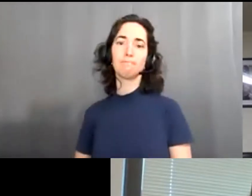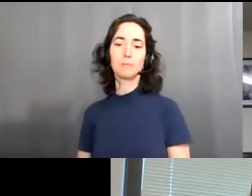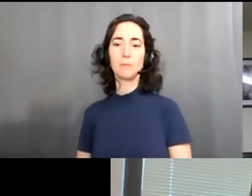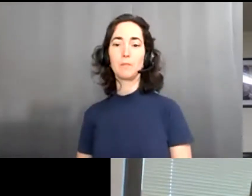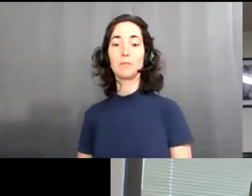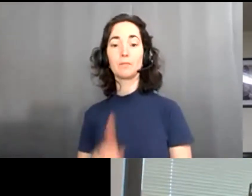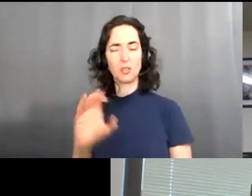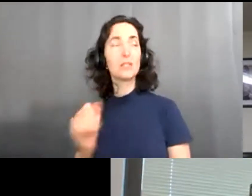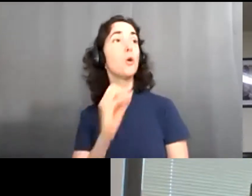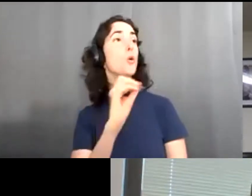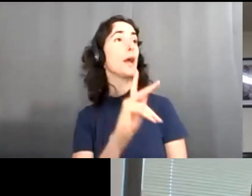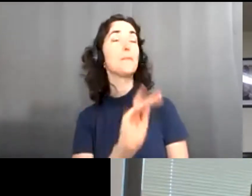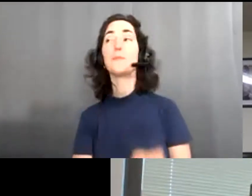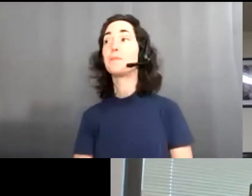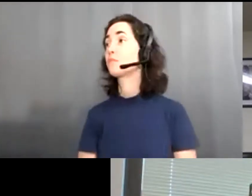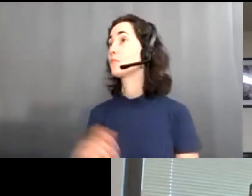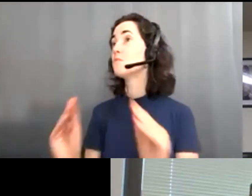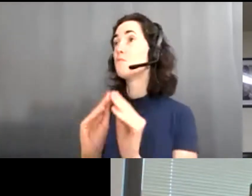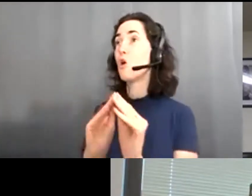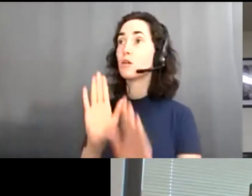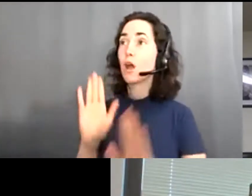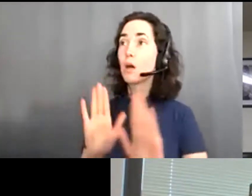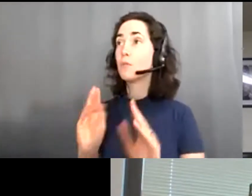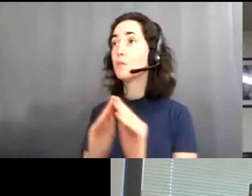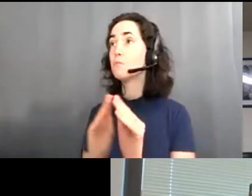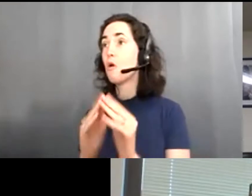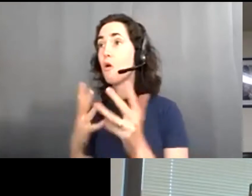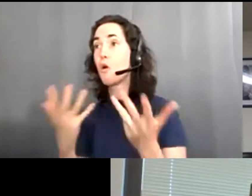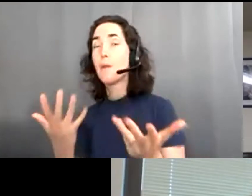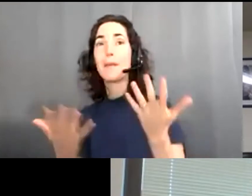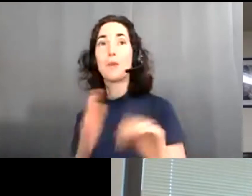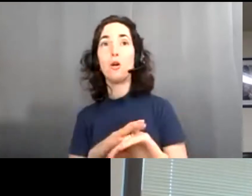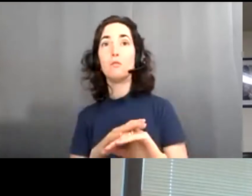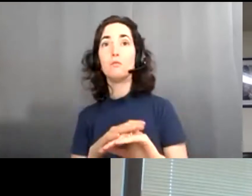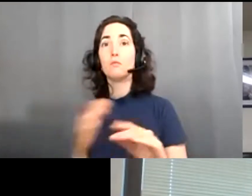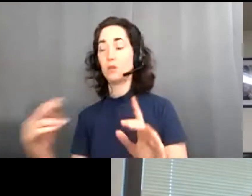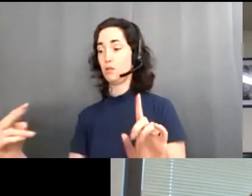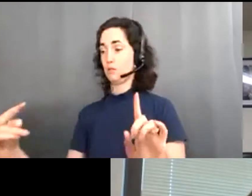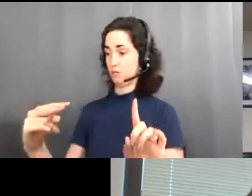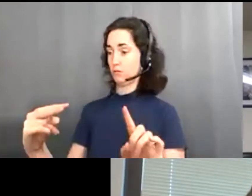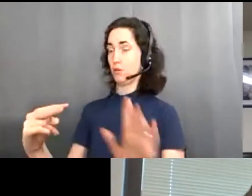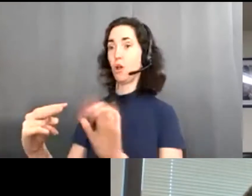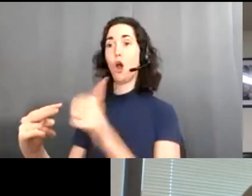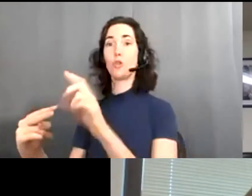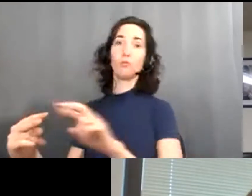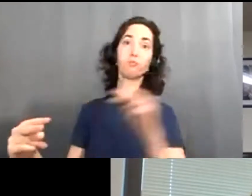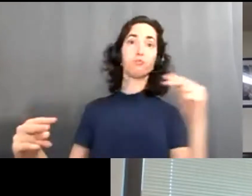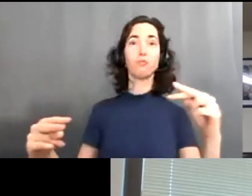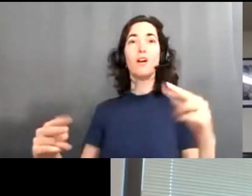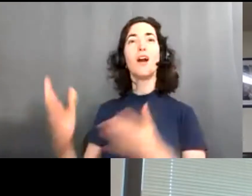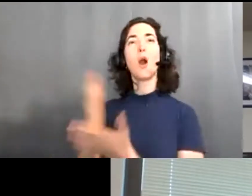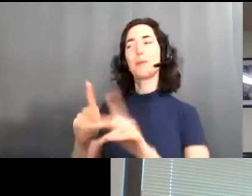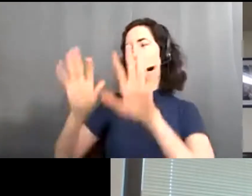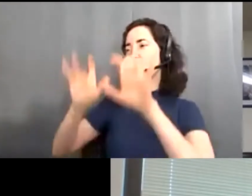Okay. Is there anybody that wants to say anything, perhaps on the other side of this? I'm seeing in the chat box a few other people